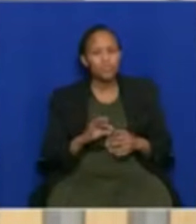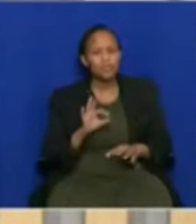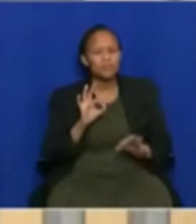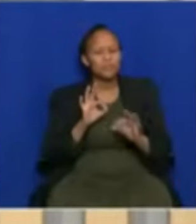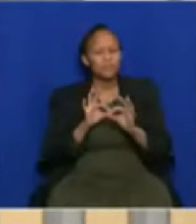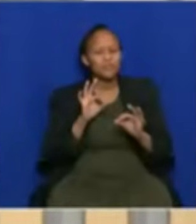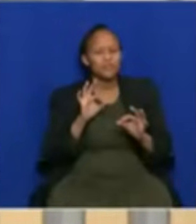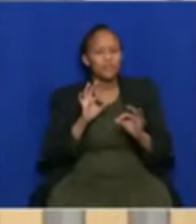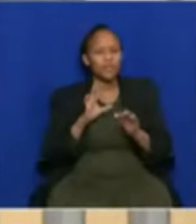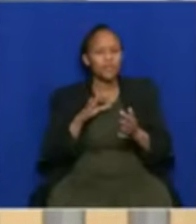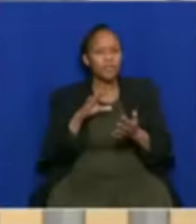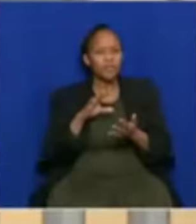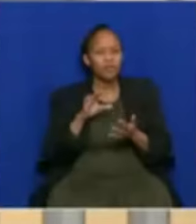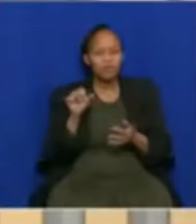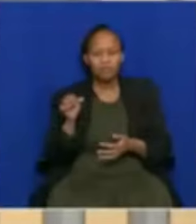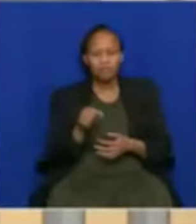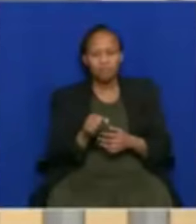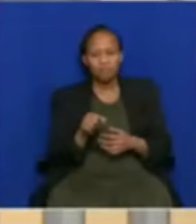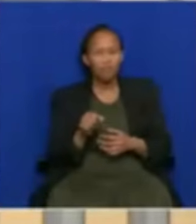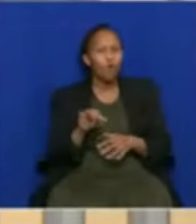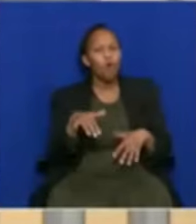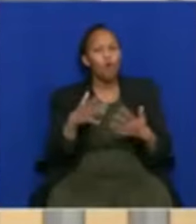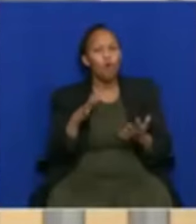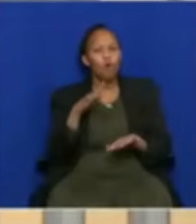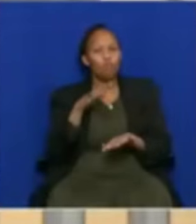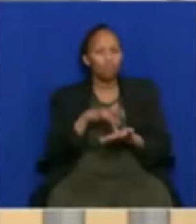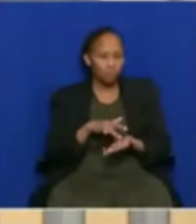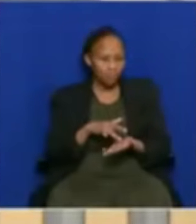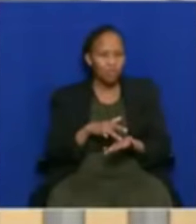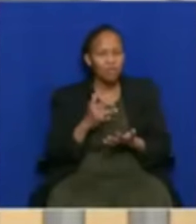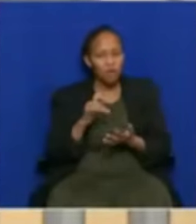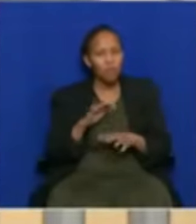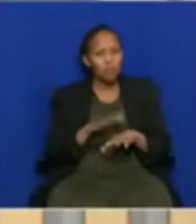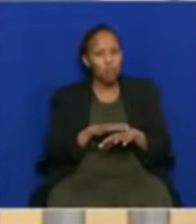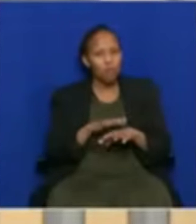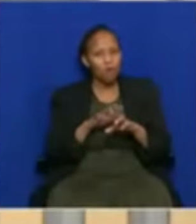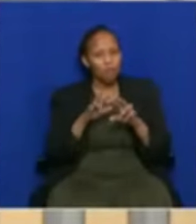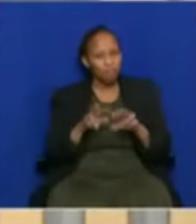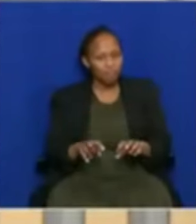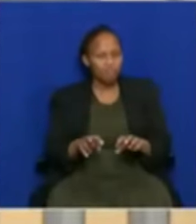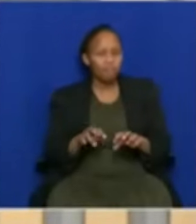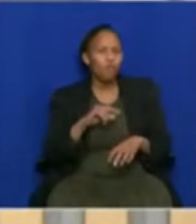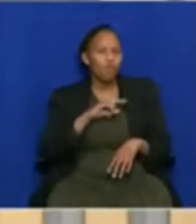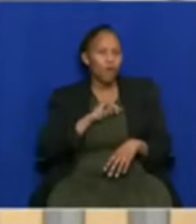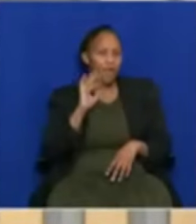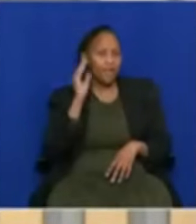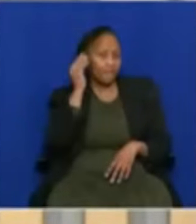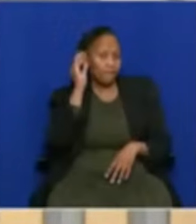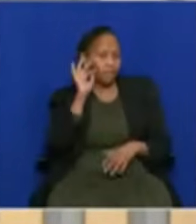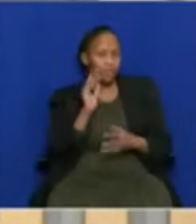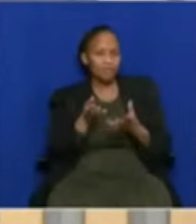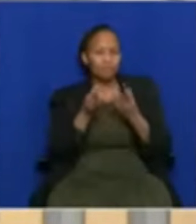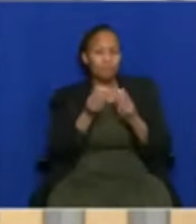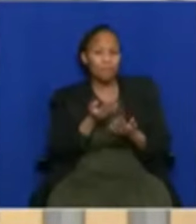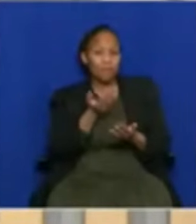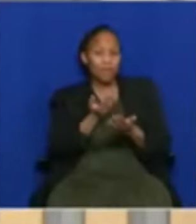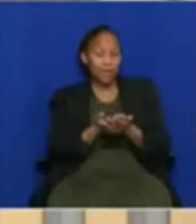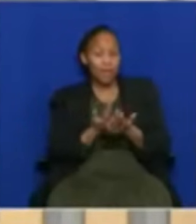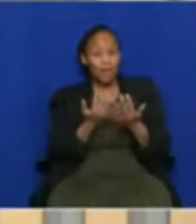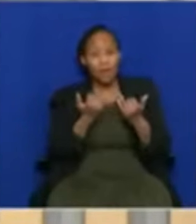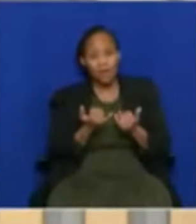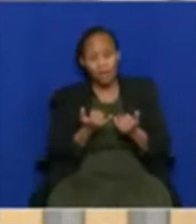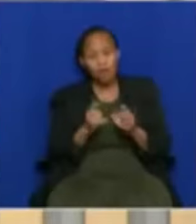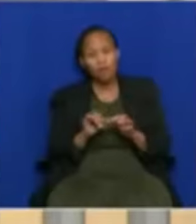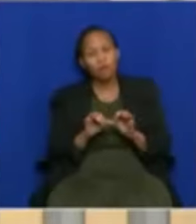further investigation to get more information. So they therefore went about to get the documents, but I do not want